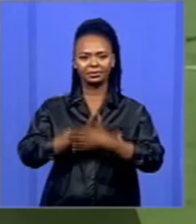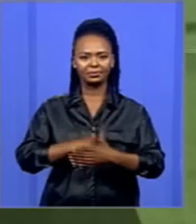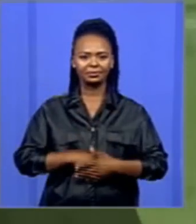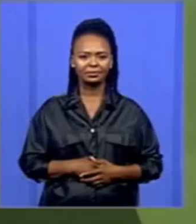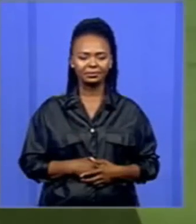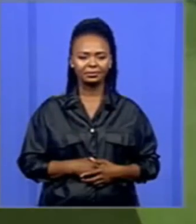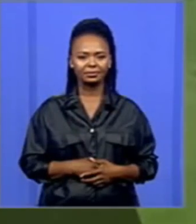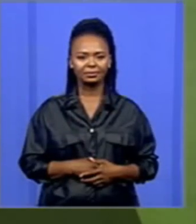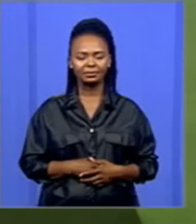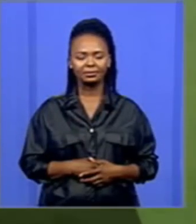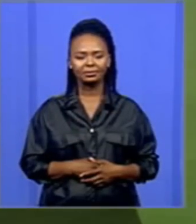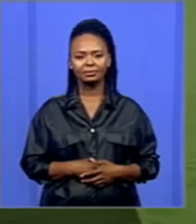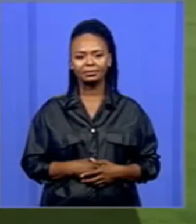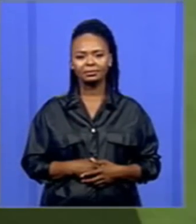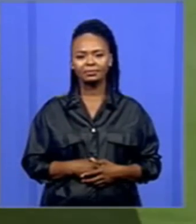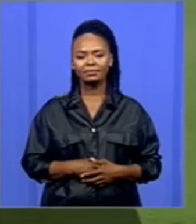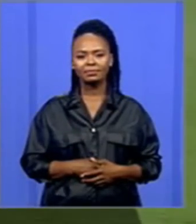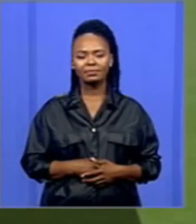maobane bosiu.